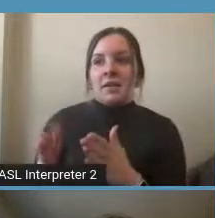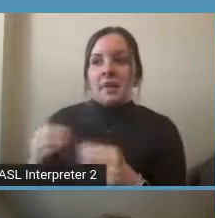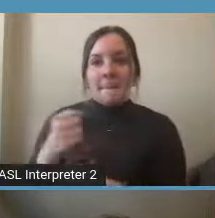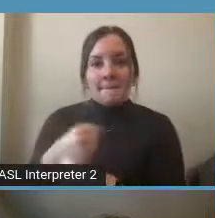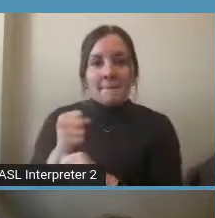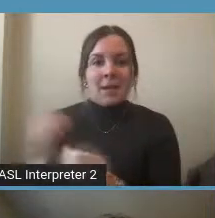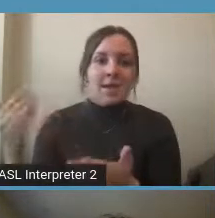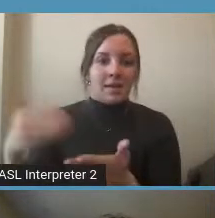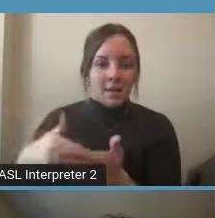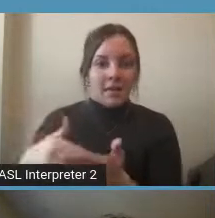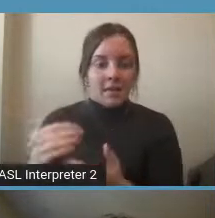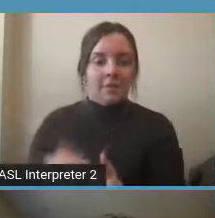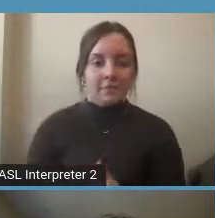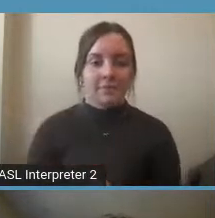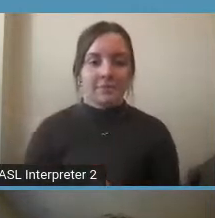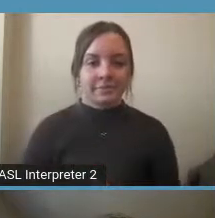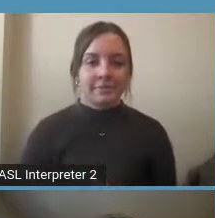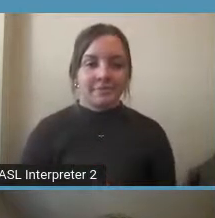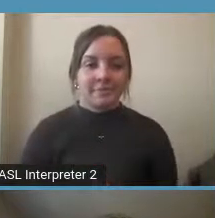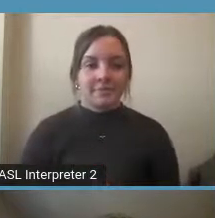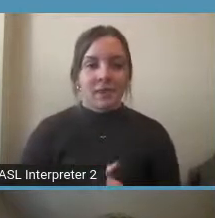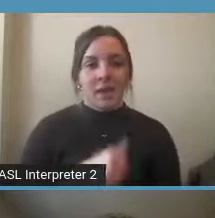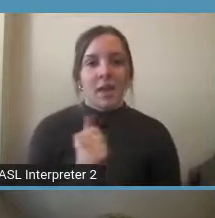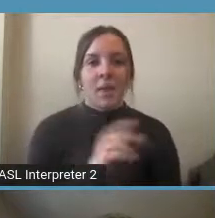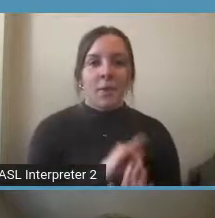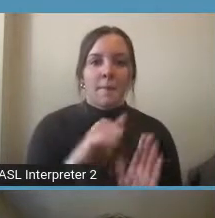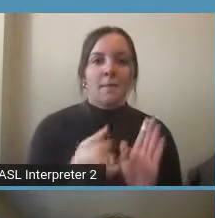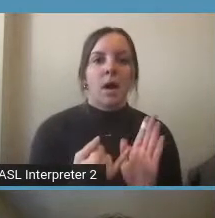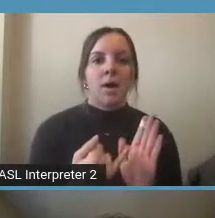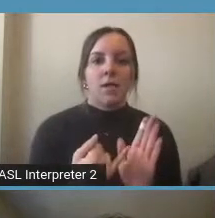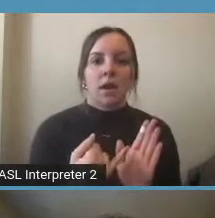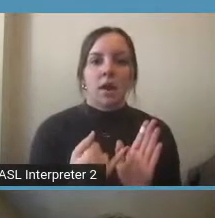Another project we did was the